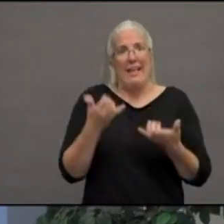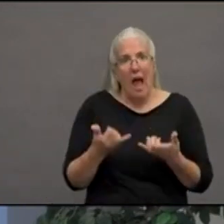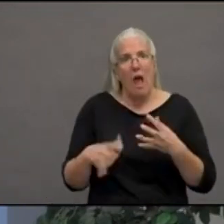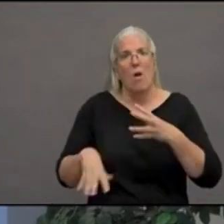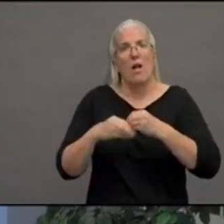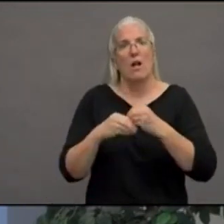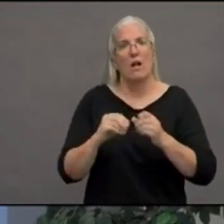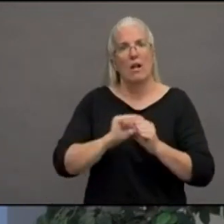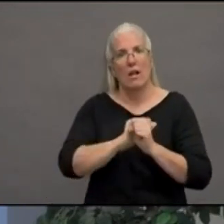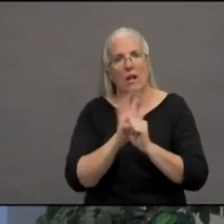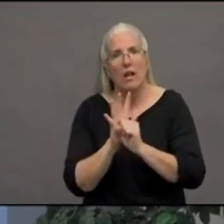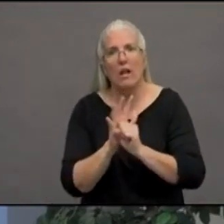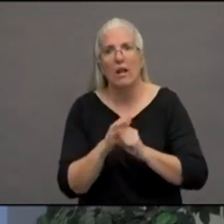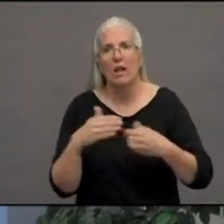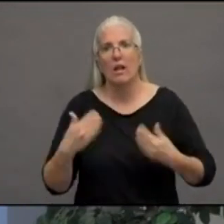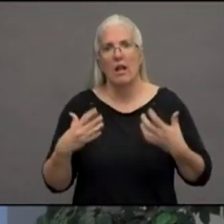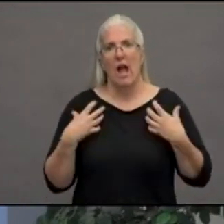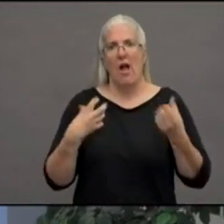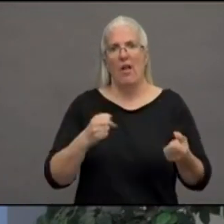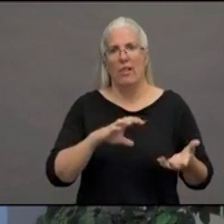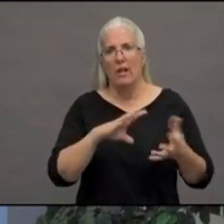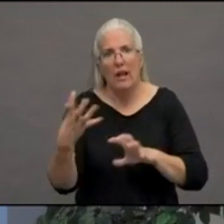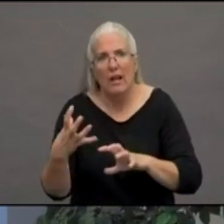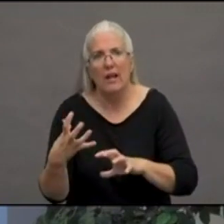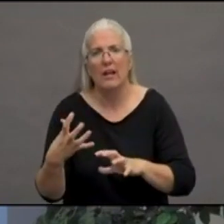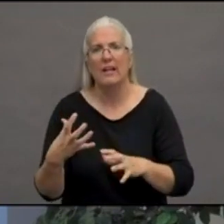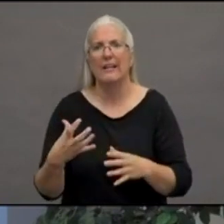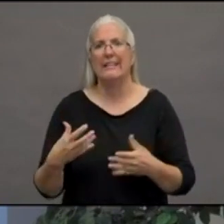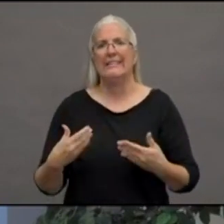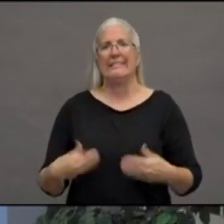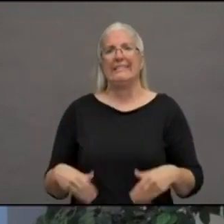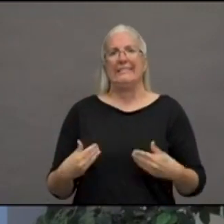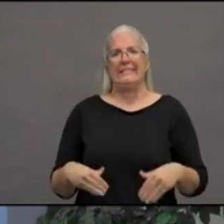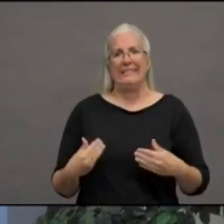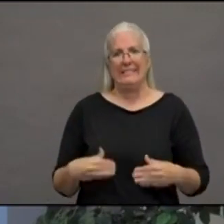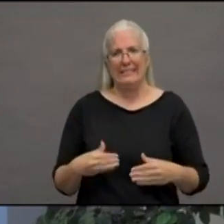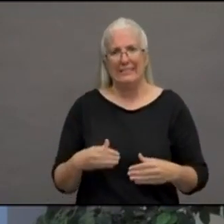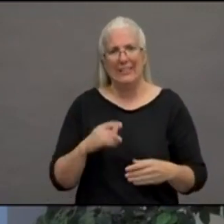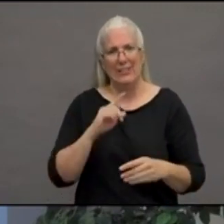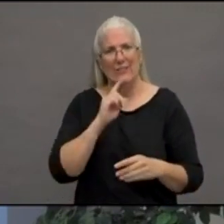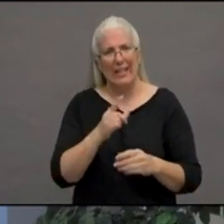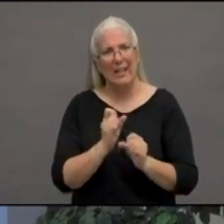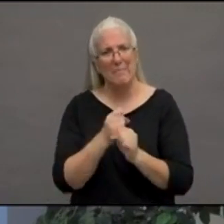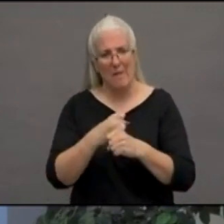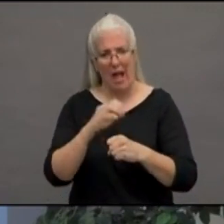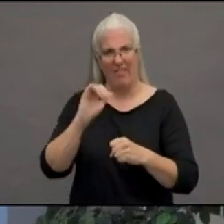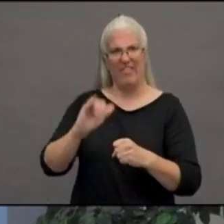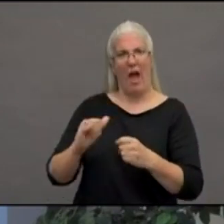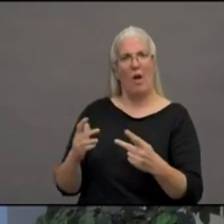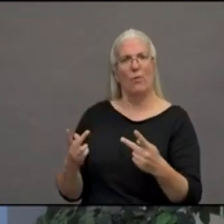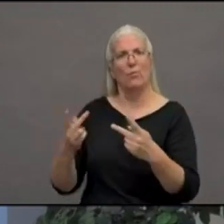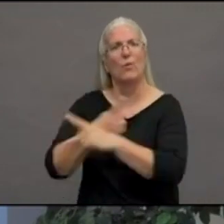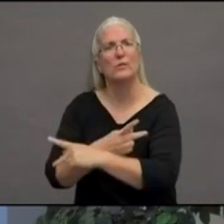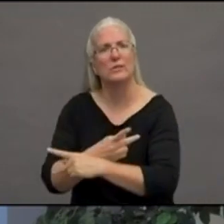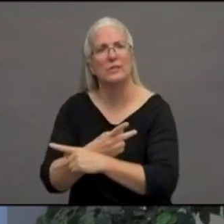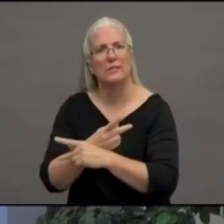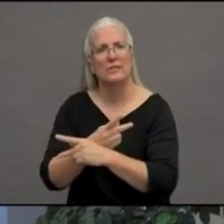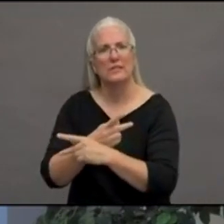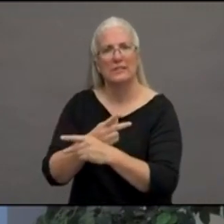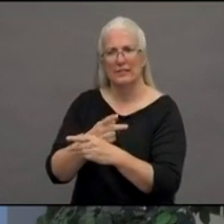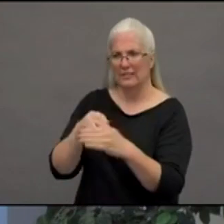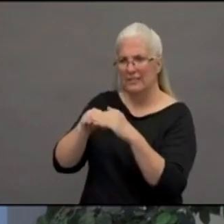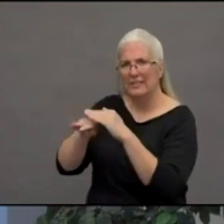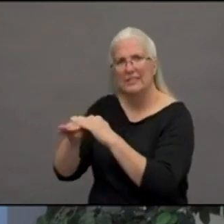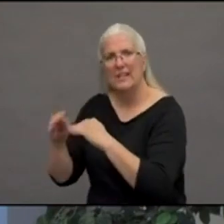a challenge for the folks in our community? Yeah, so COVID-19 has really had a whammy on everybody, but especially there's a